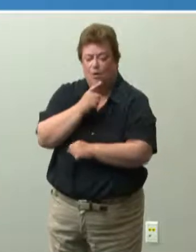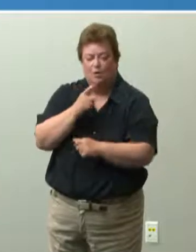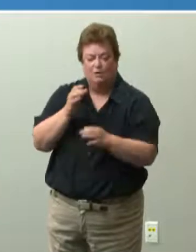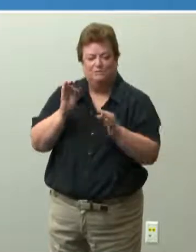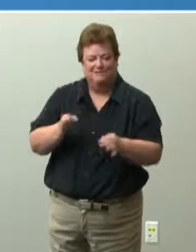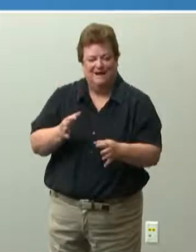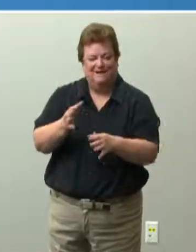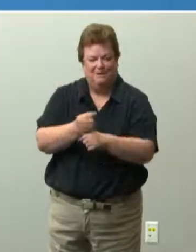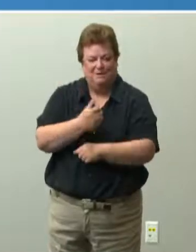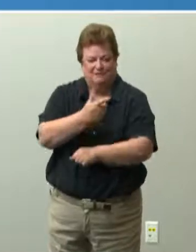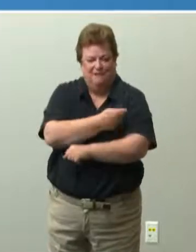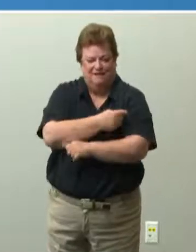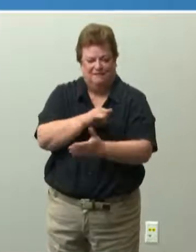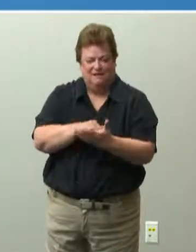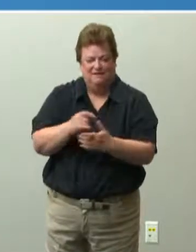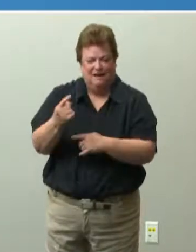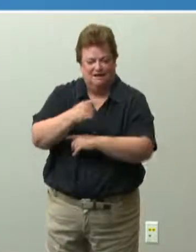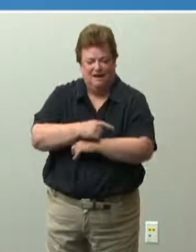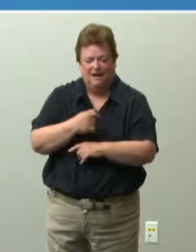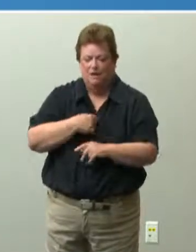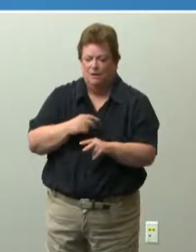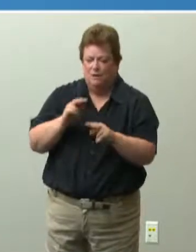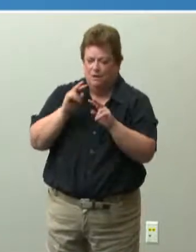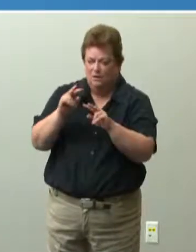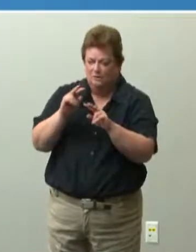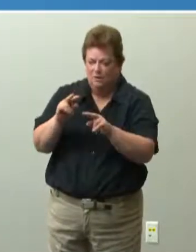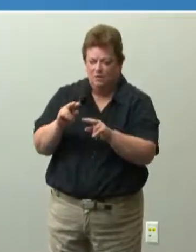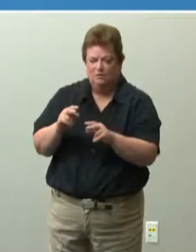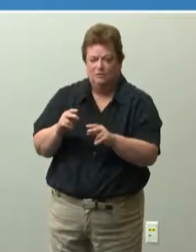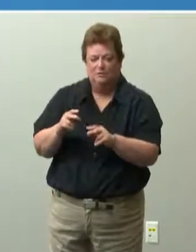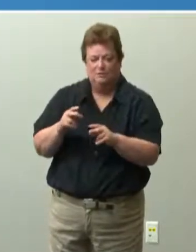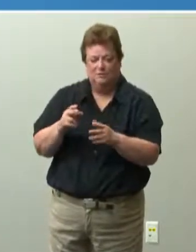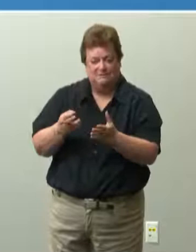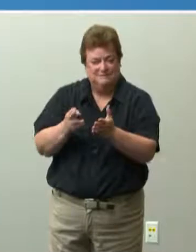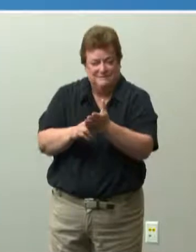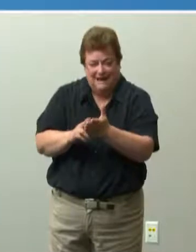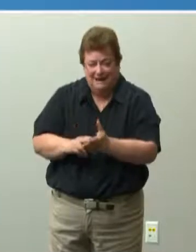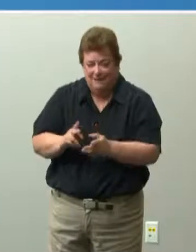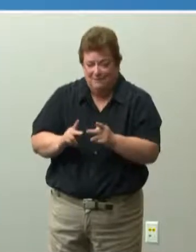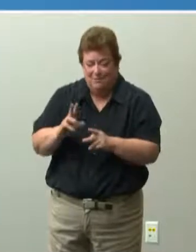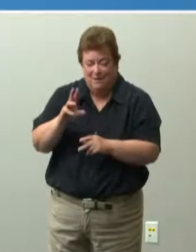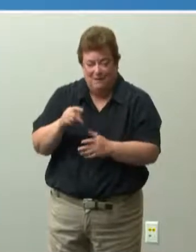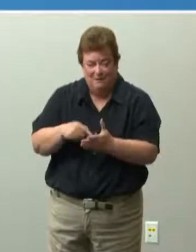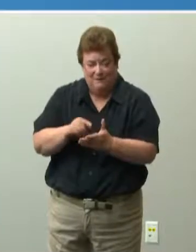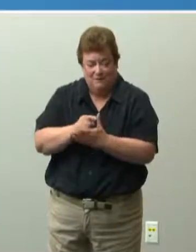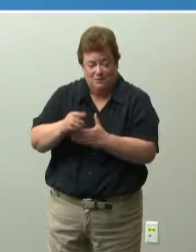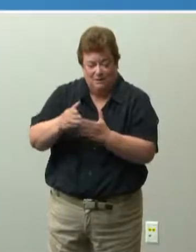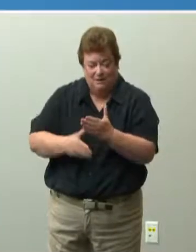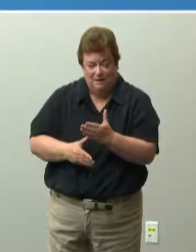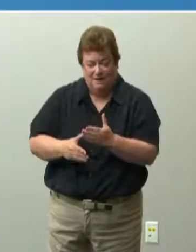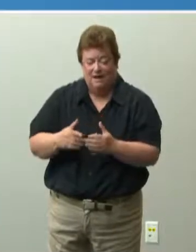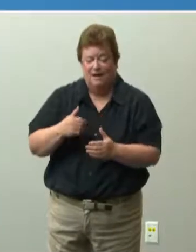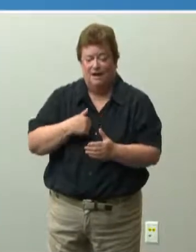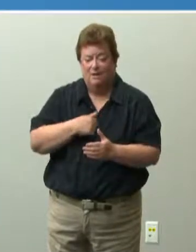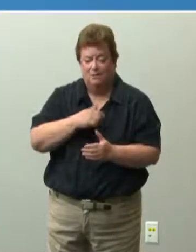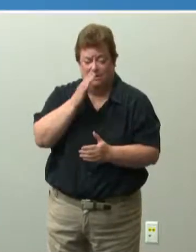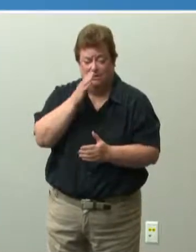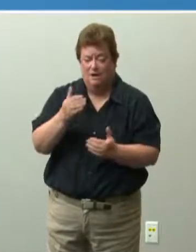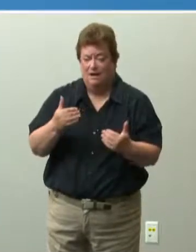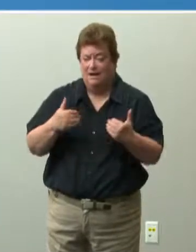So we look forward to hopefully signing a few of you up this weekend. And we will be